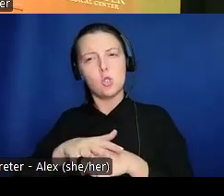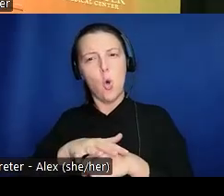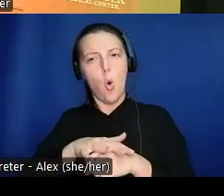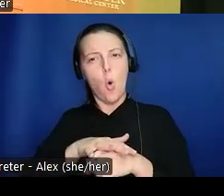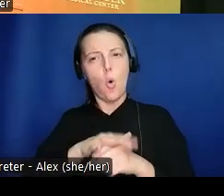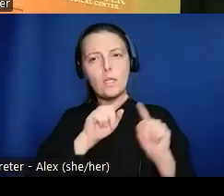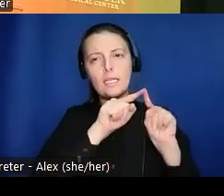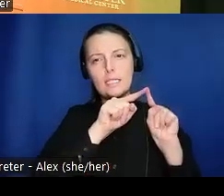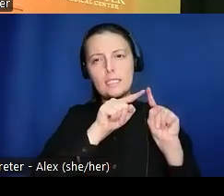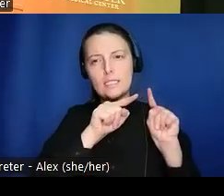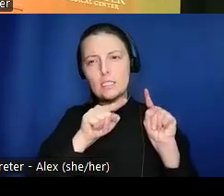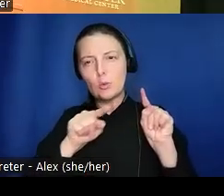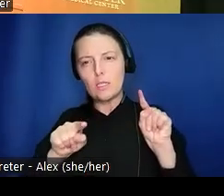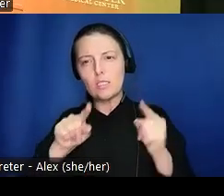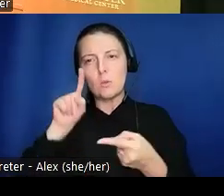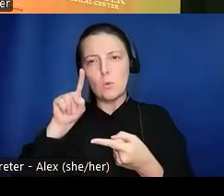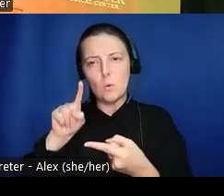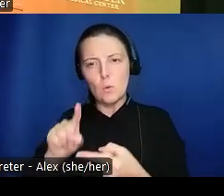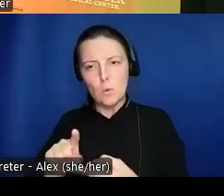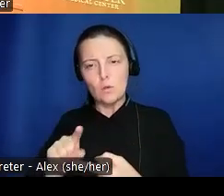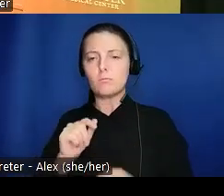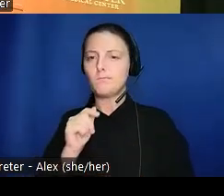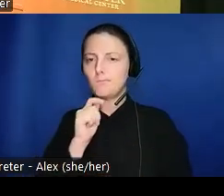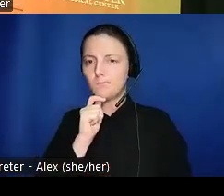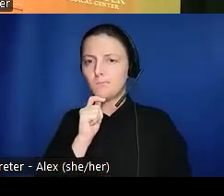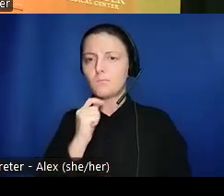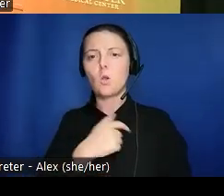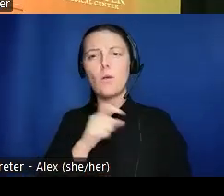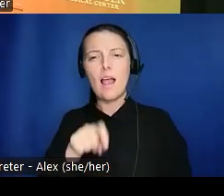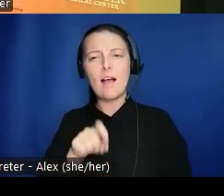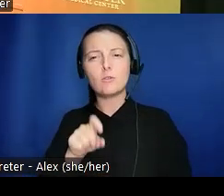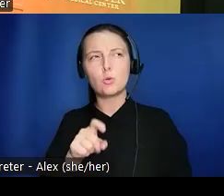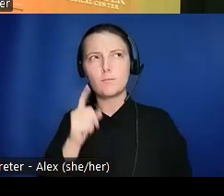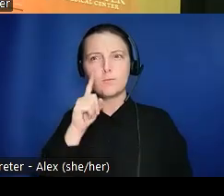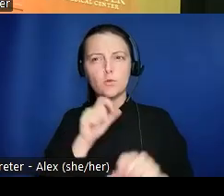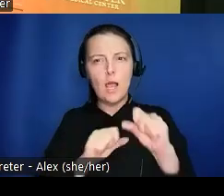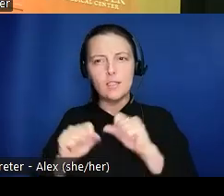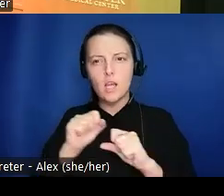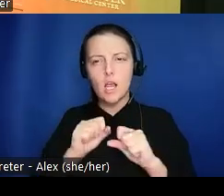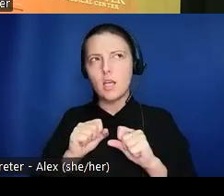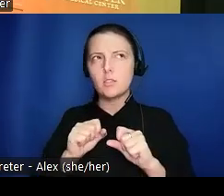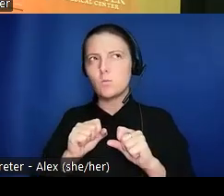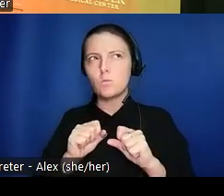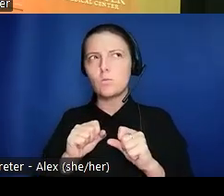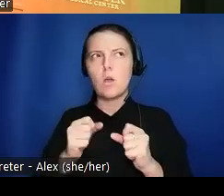It's something that we're going to have to strategize and really rethink in terms of how we are doing.